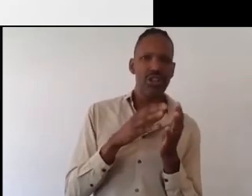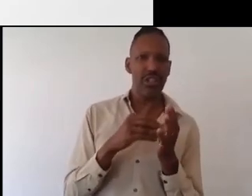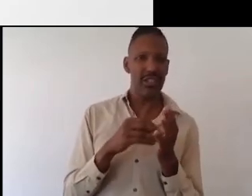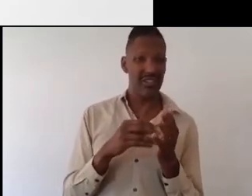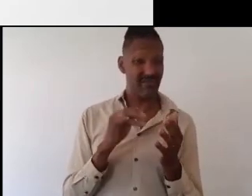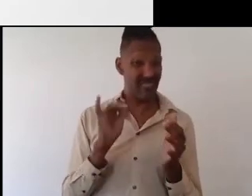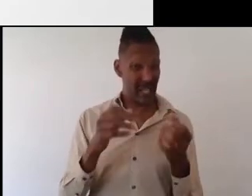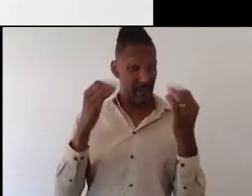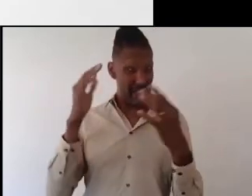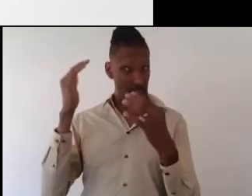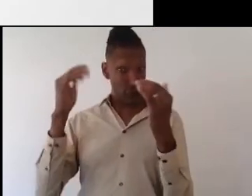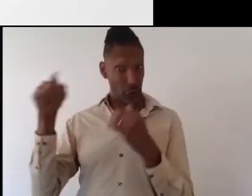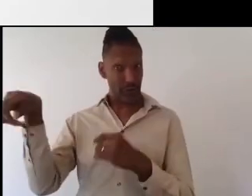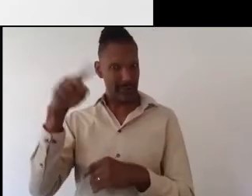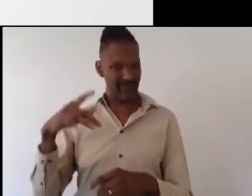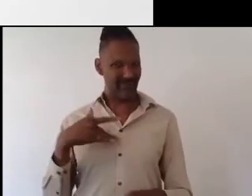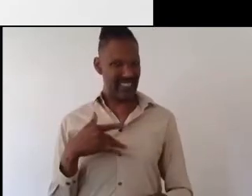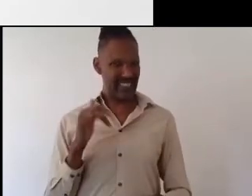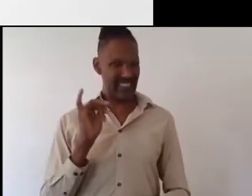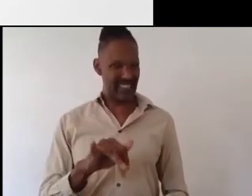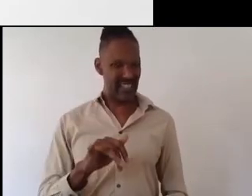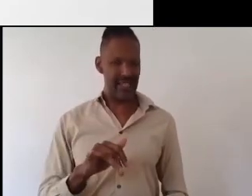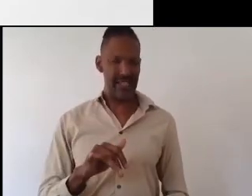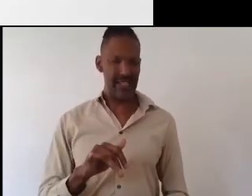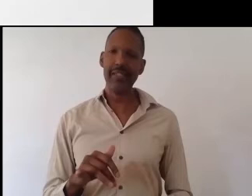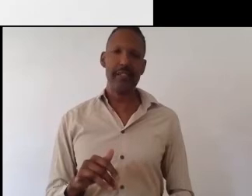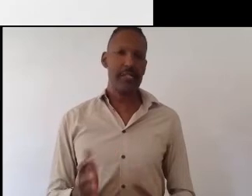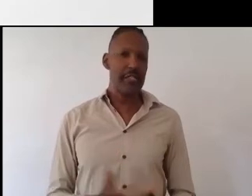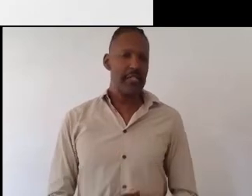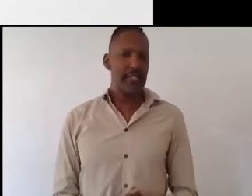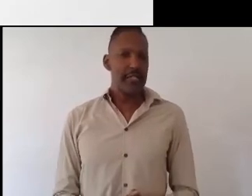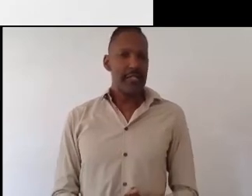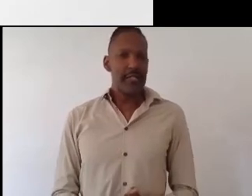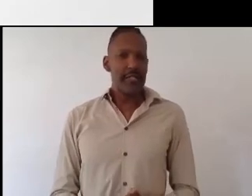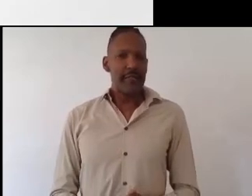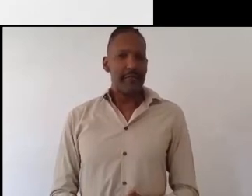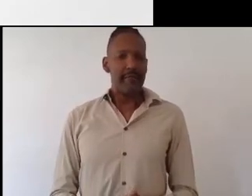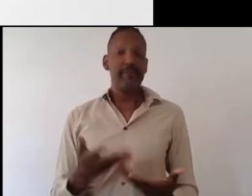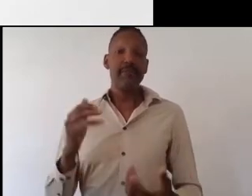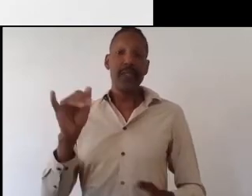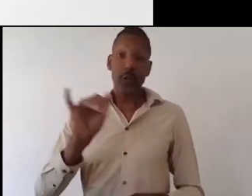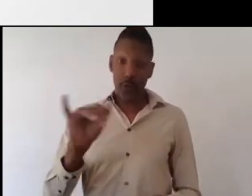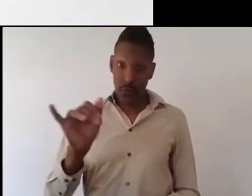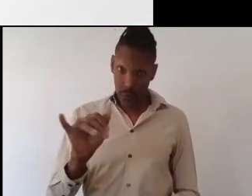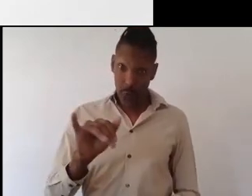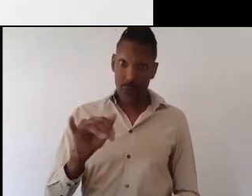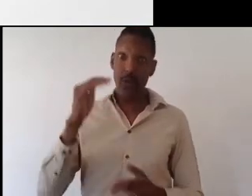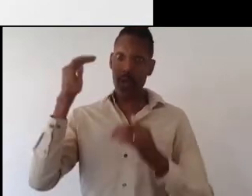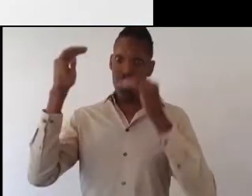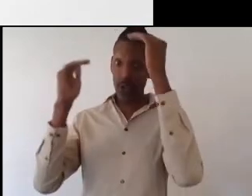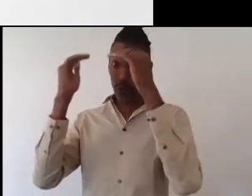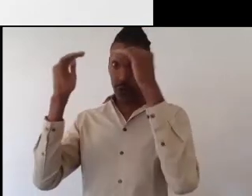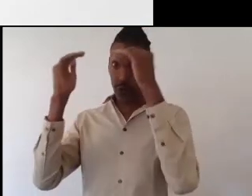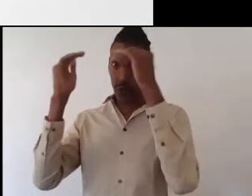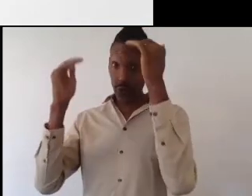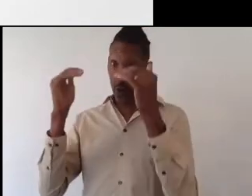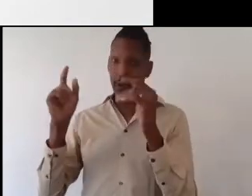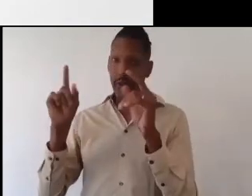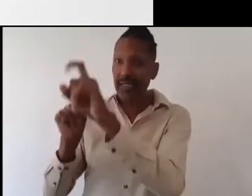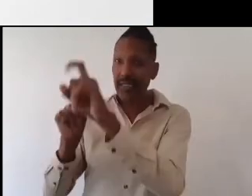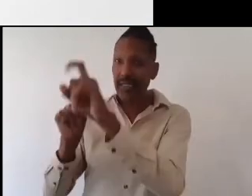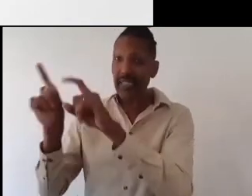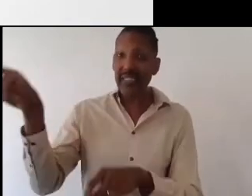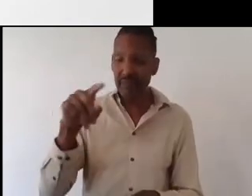also sort of the attitude and belief that not everybody can do STEM, that it's hard for some people, and that you need